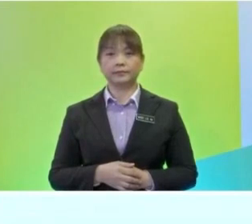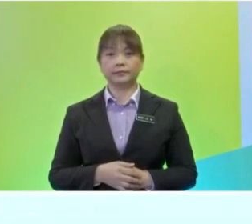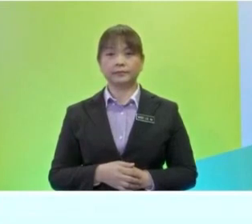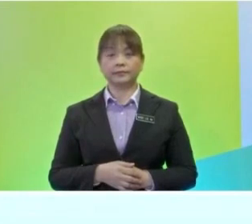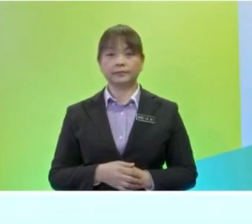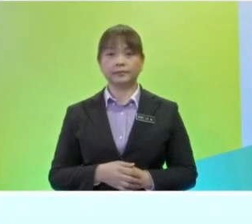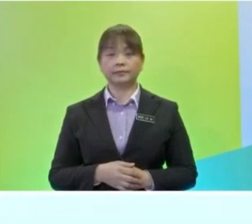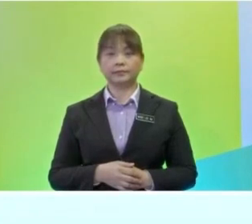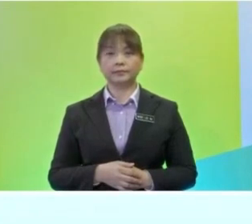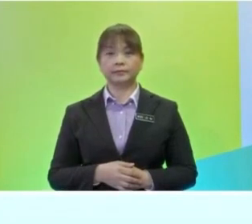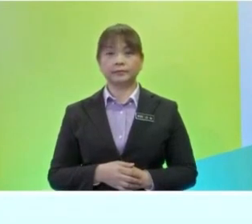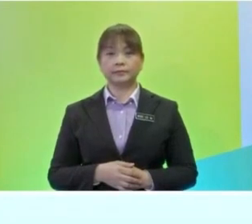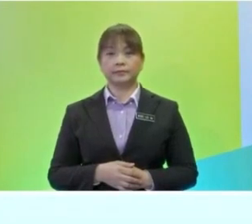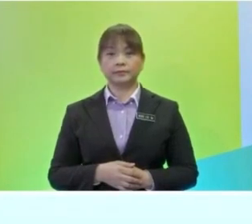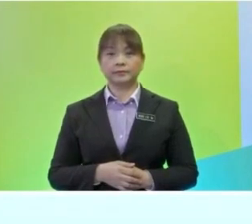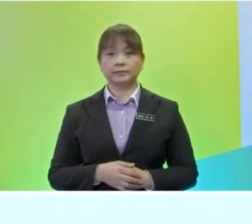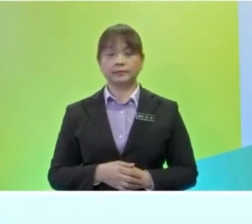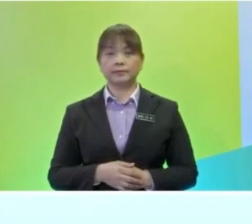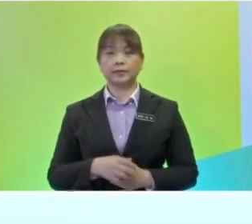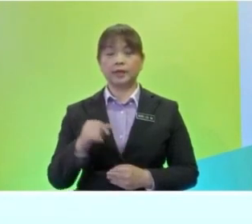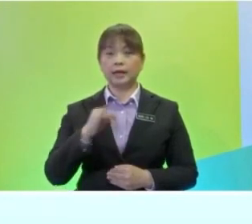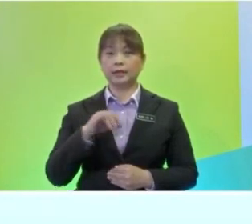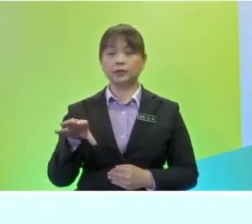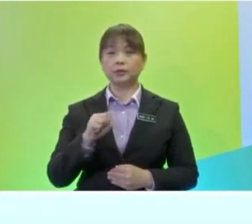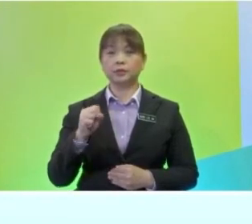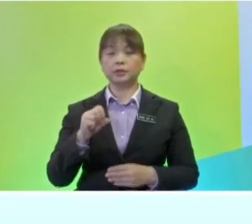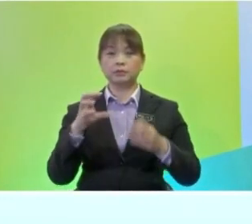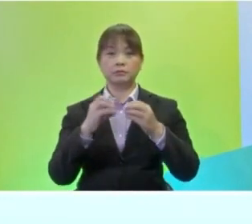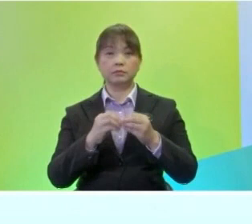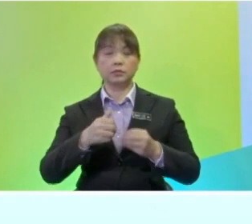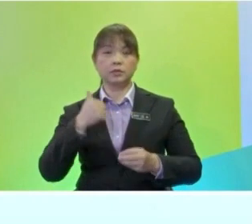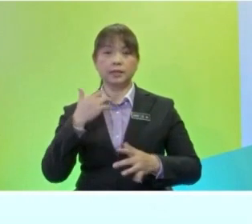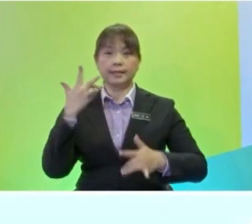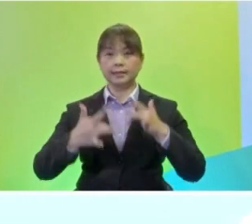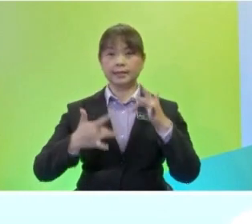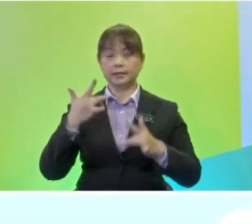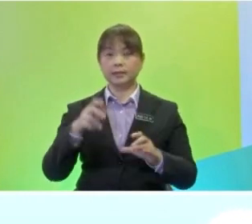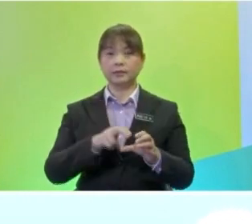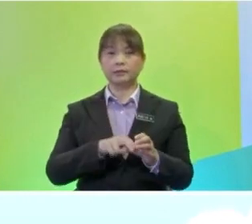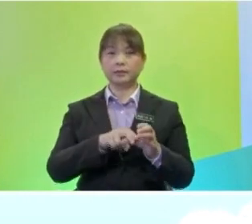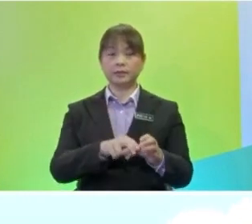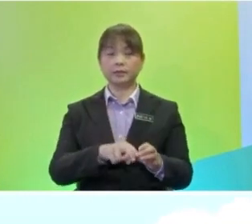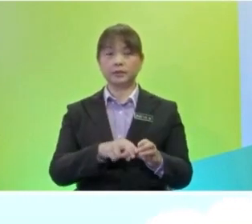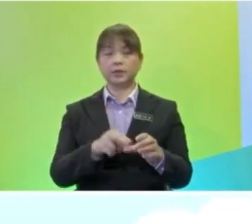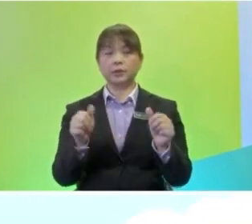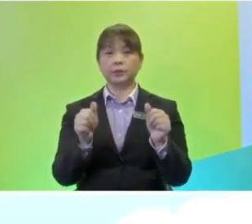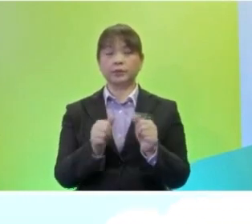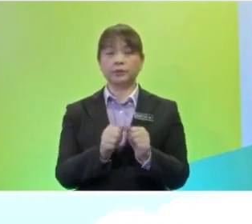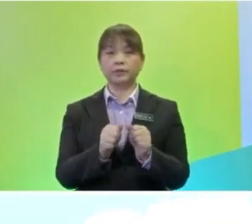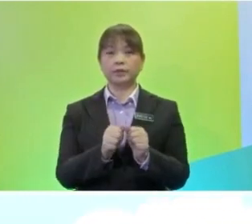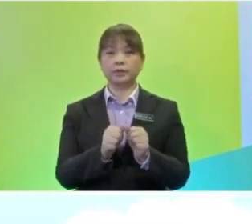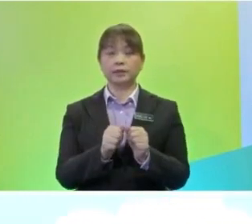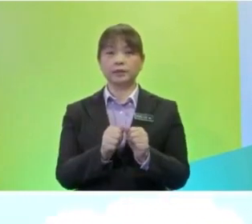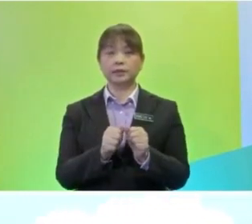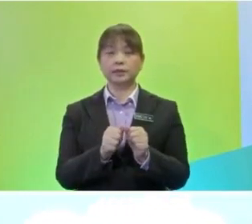sentence? I took the most exciting ride with the most energetic huskies.